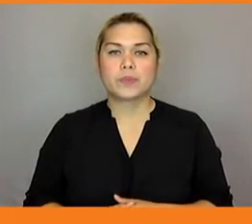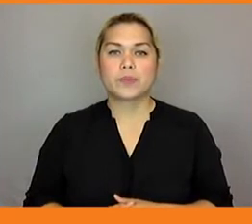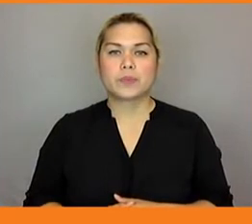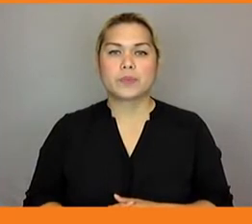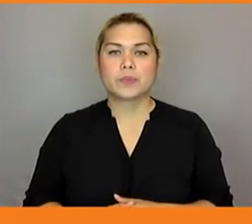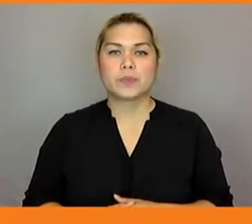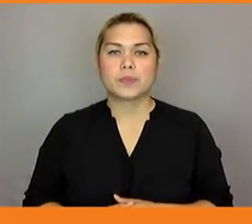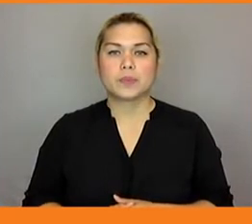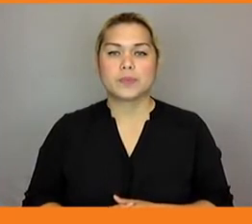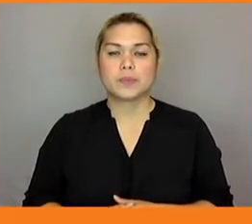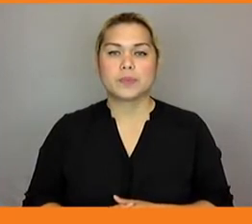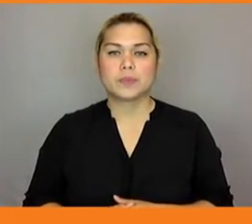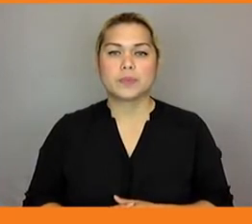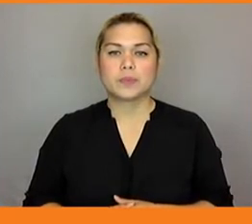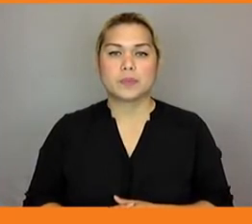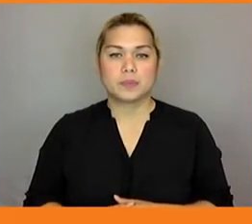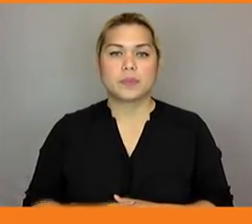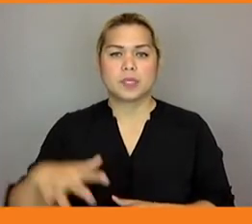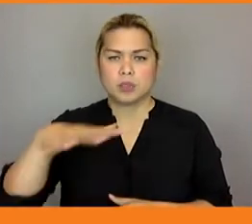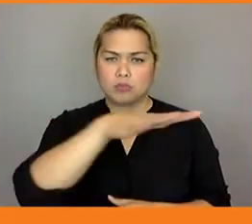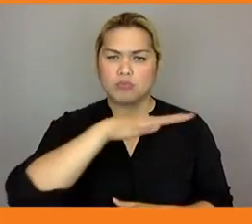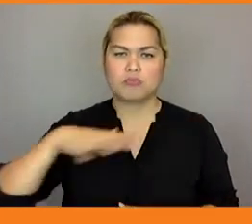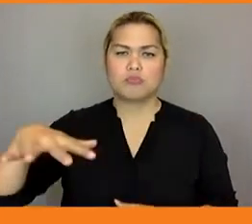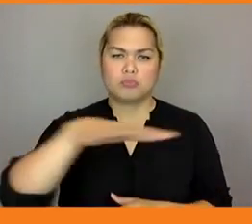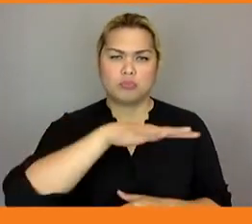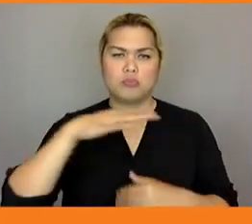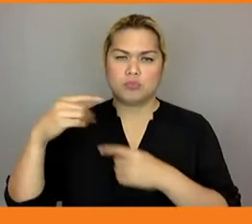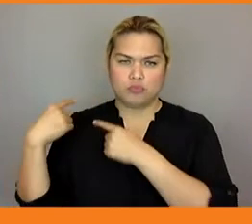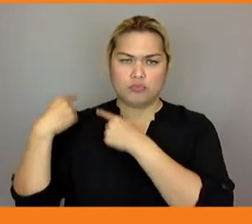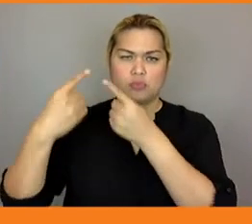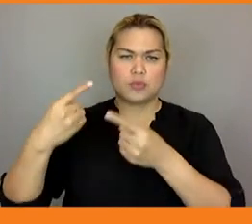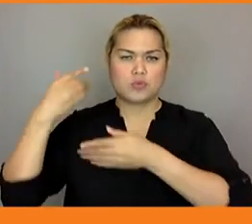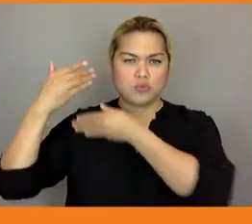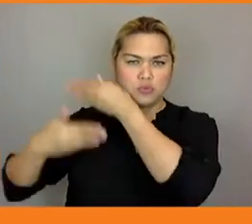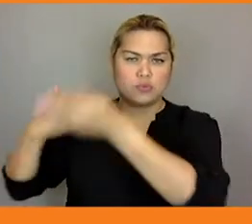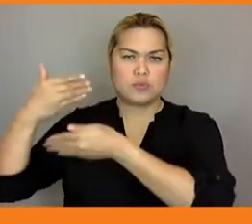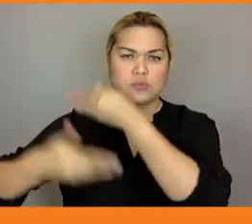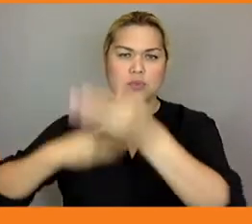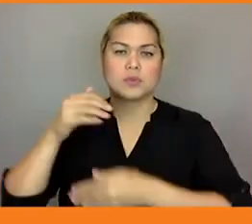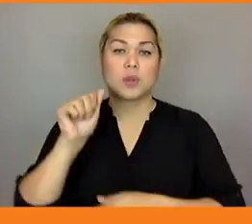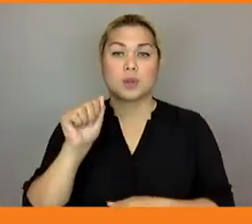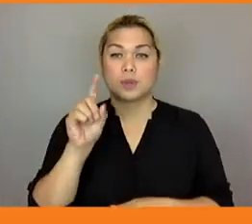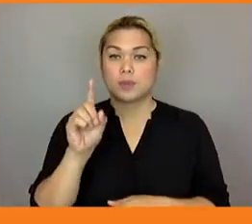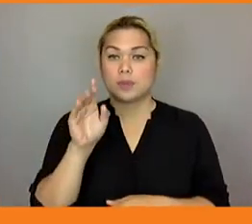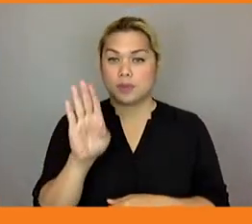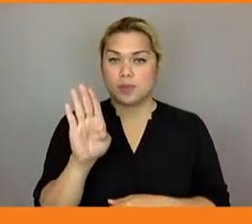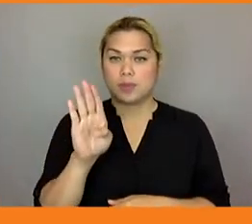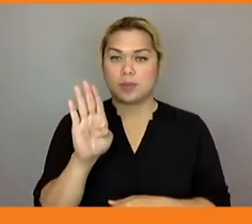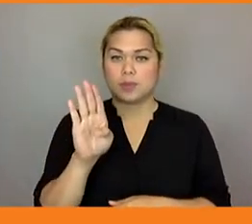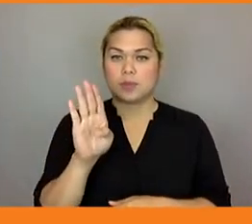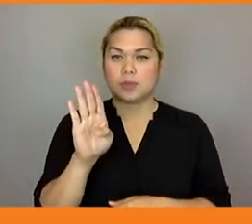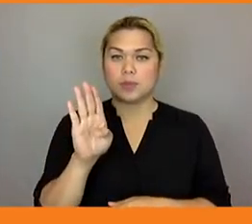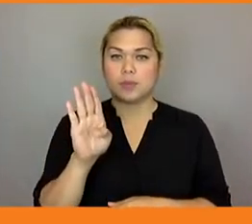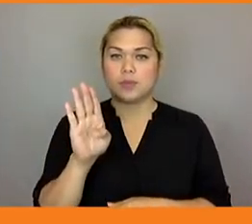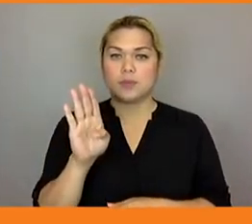Throughout our history, ADB's good credit rating AAA has enabled us to support our